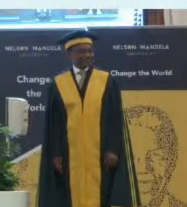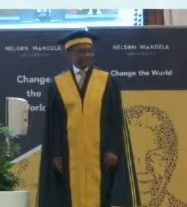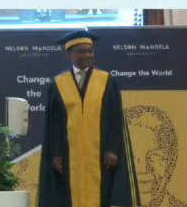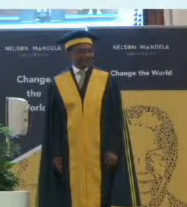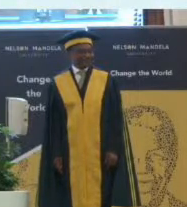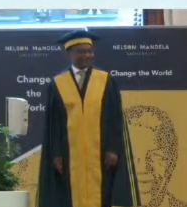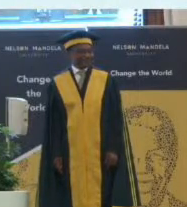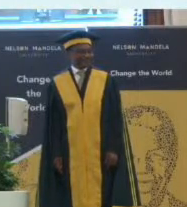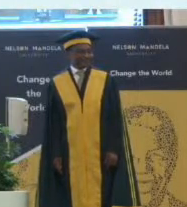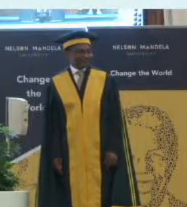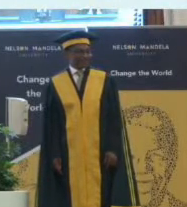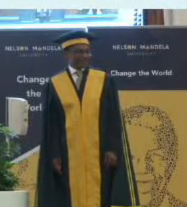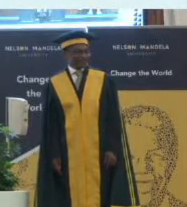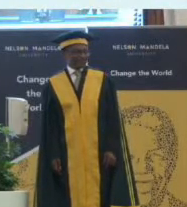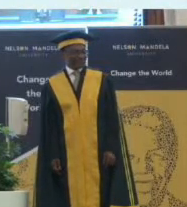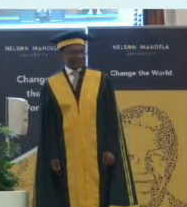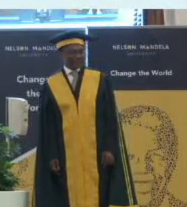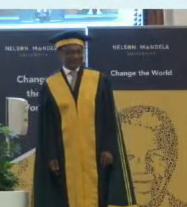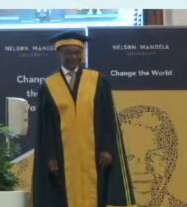Isikhanyiso ngavu.